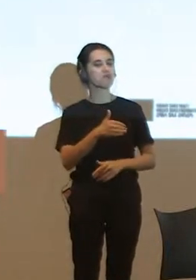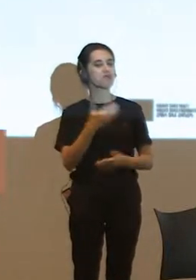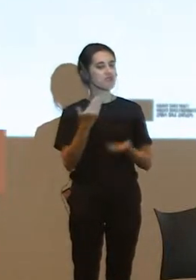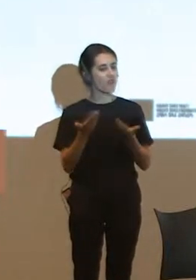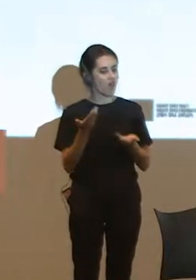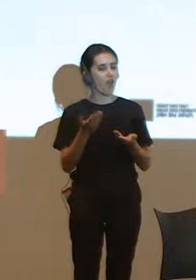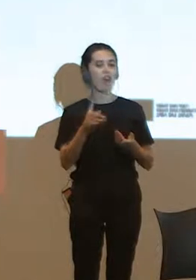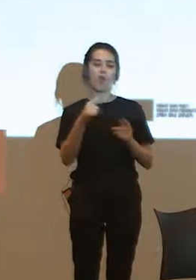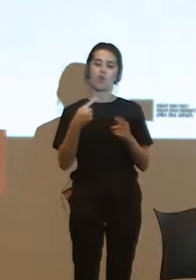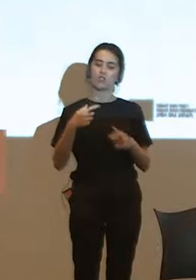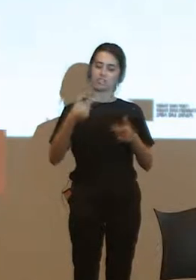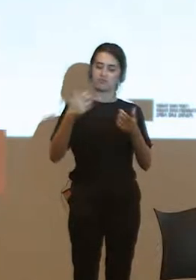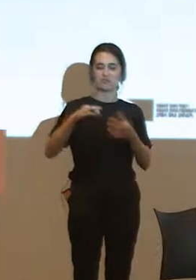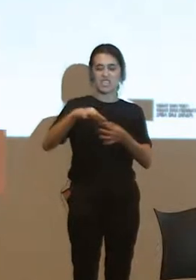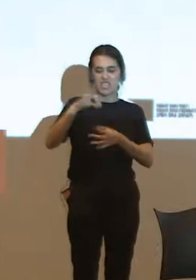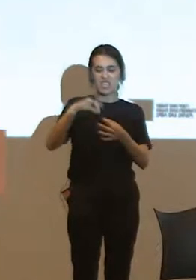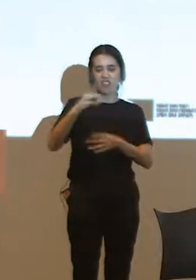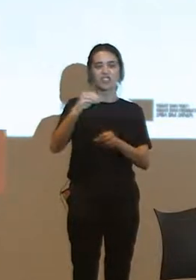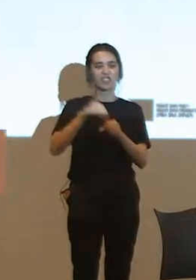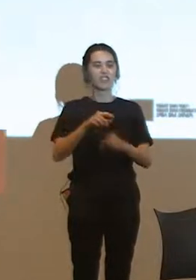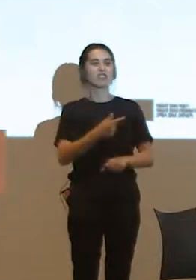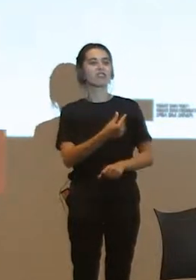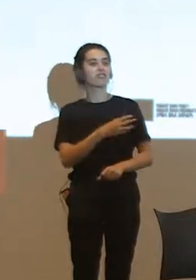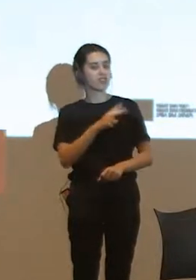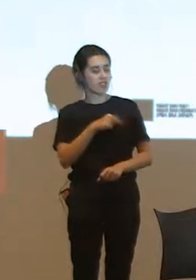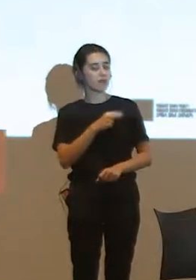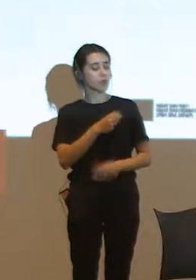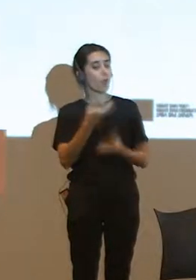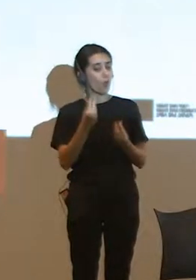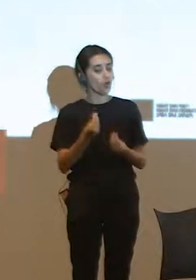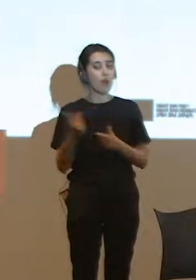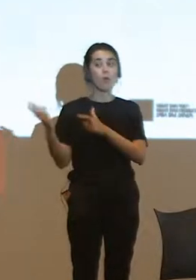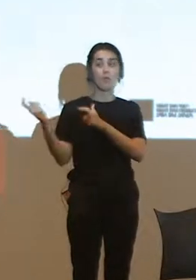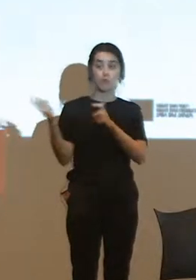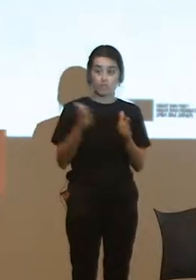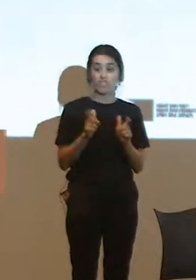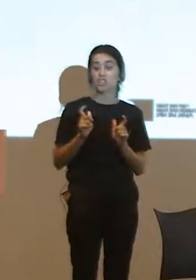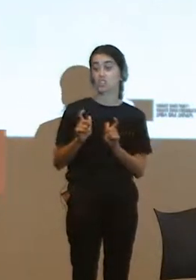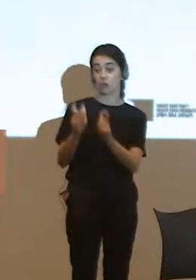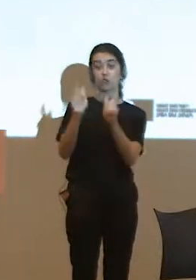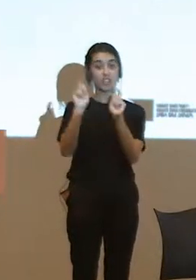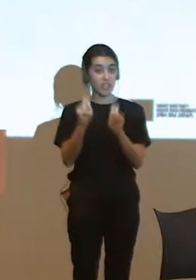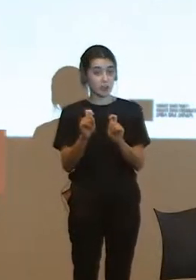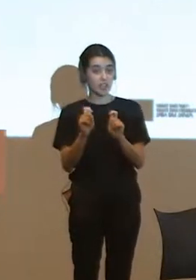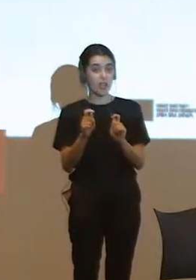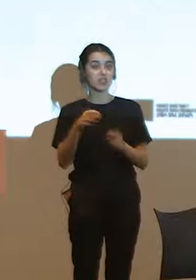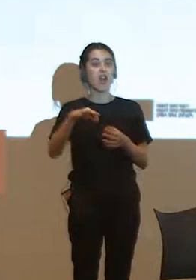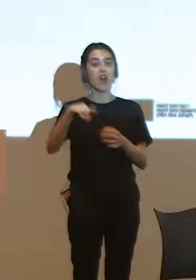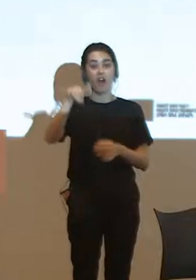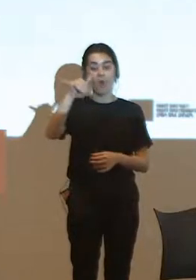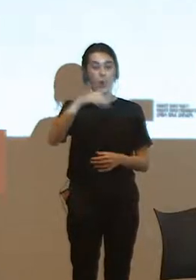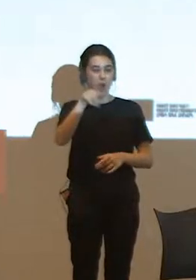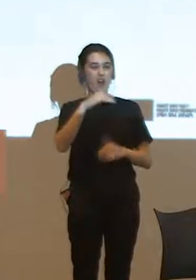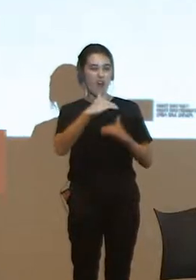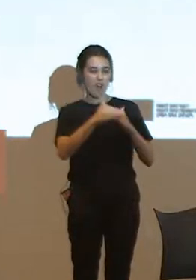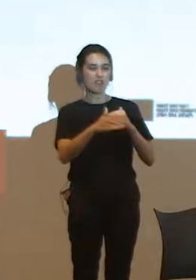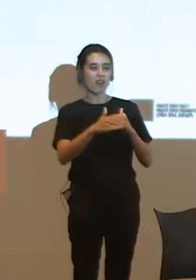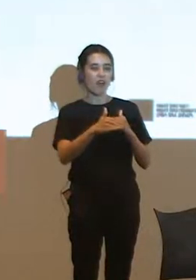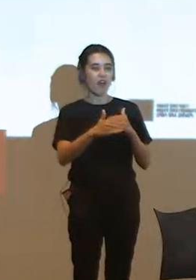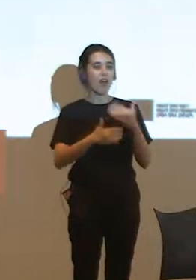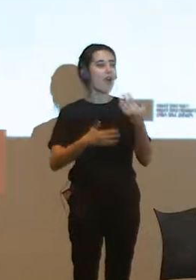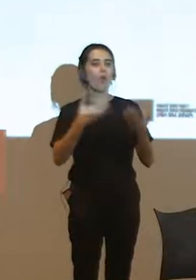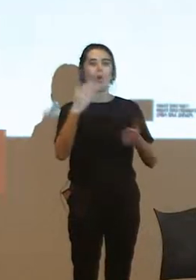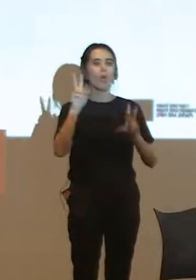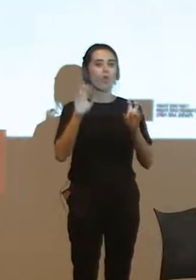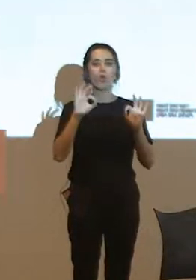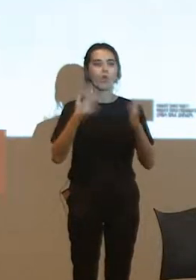explain it better to the public to the people that we help oftentimes that why do we do it and why is it good for them